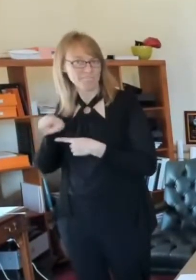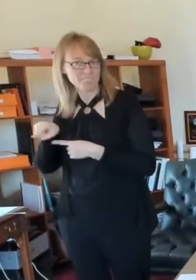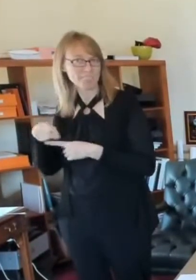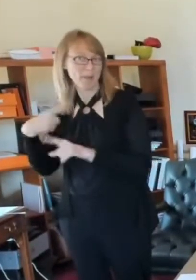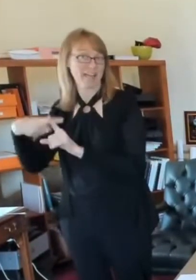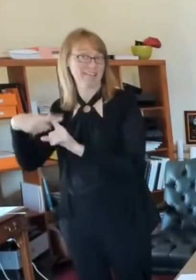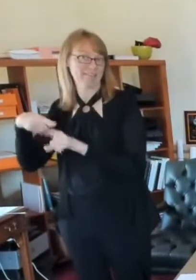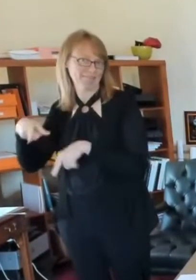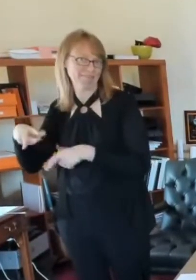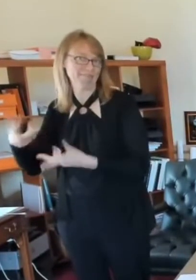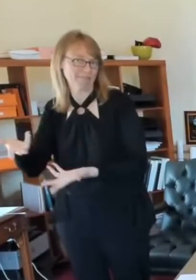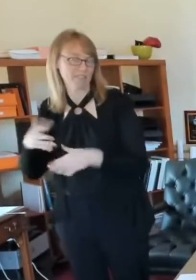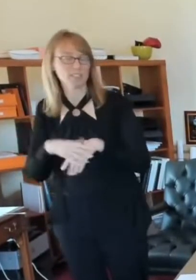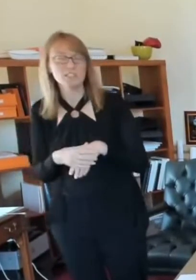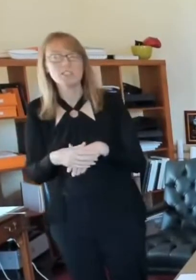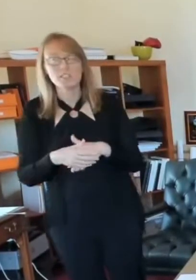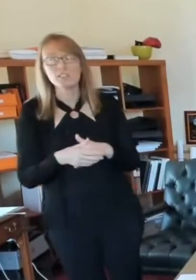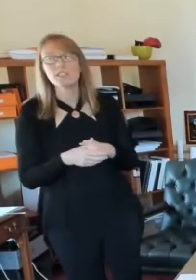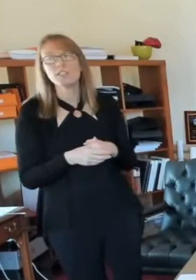under 5%.